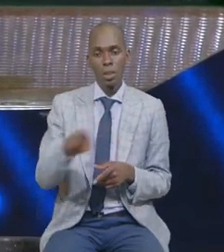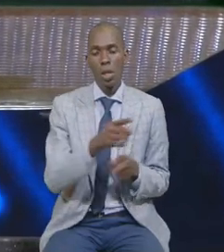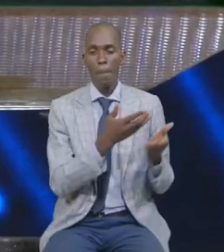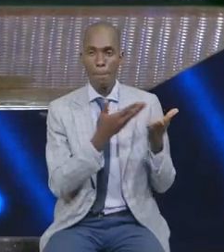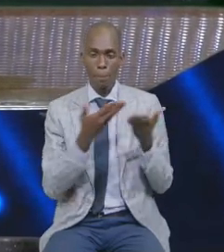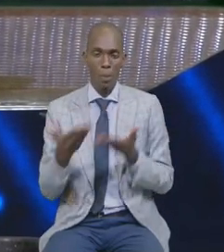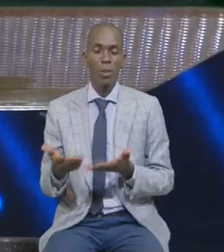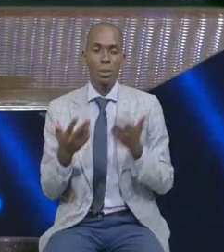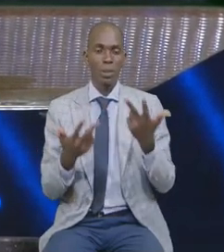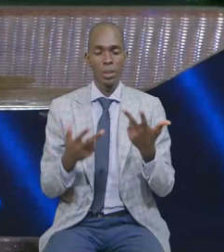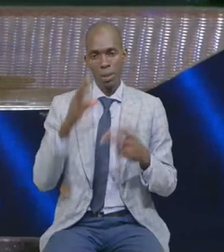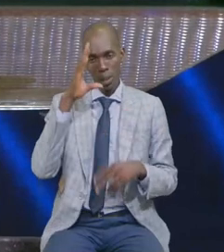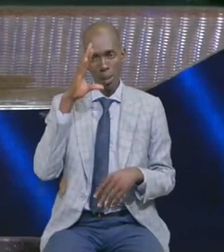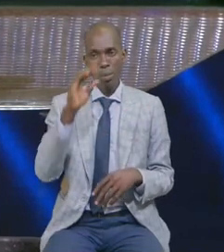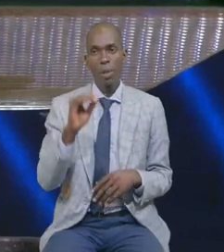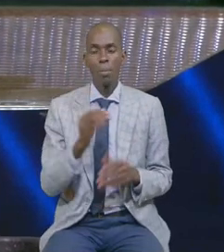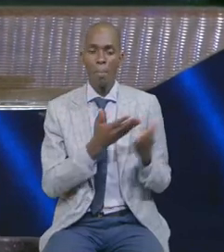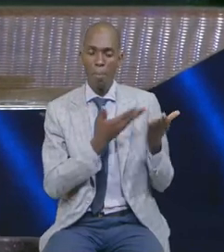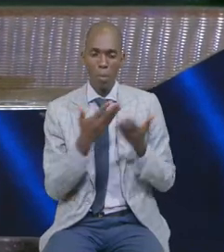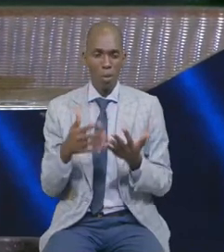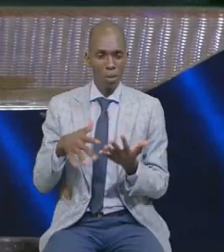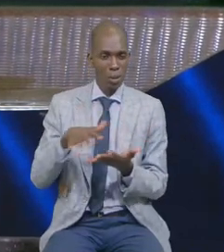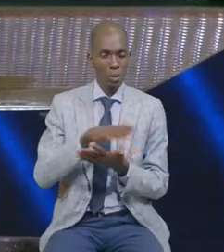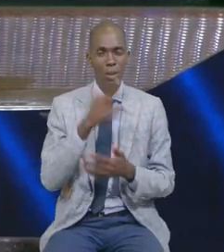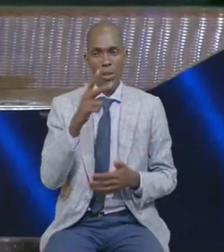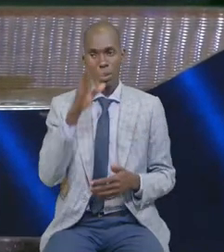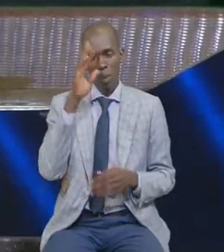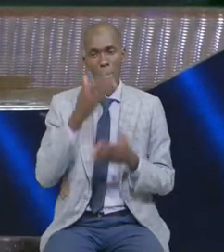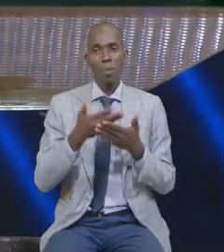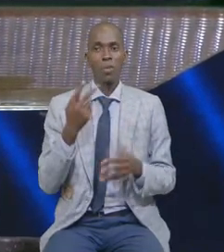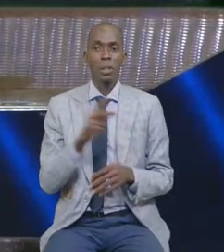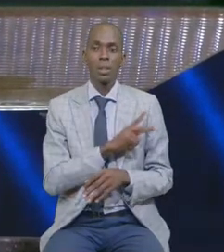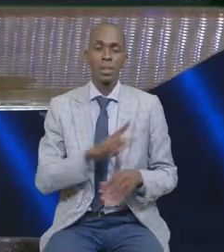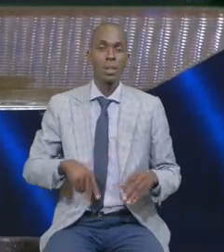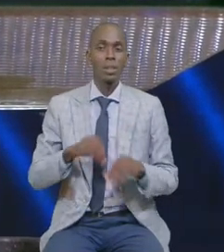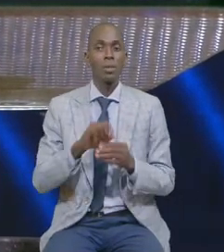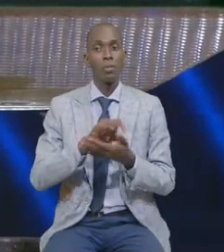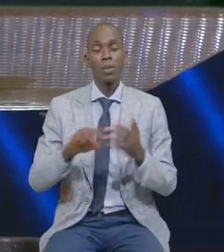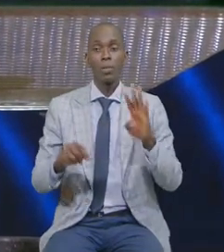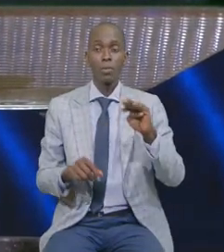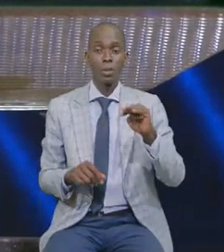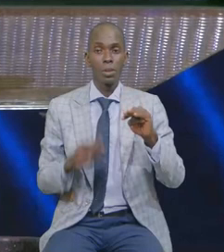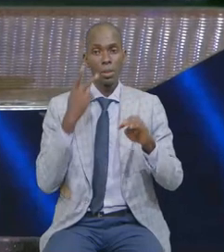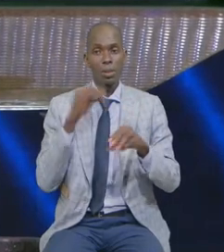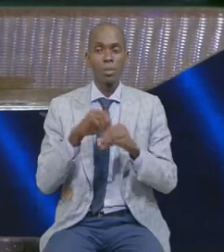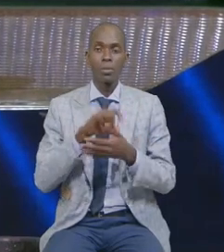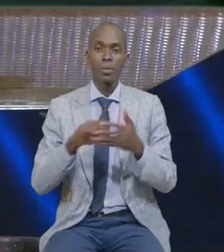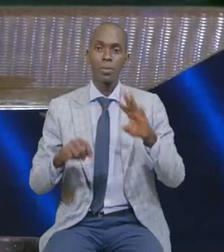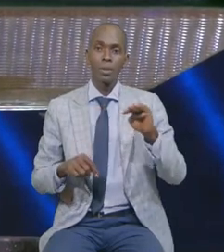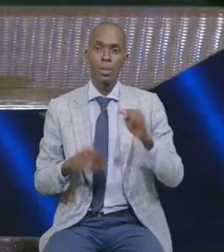those men. They brought these men before the king. In verse 14, it